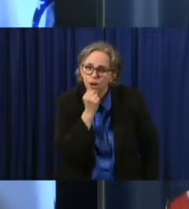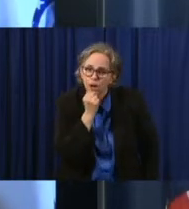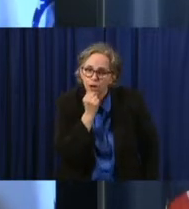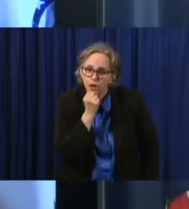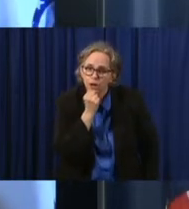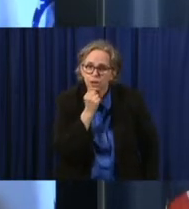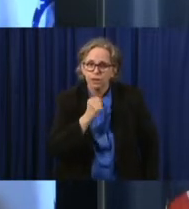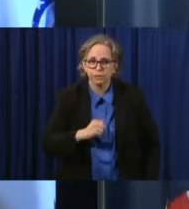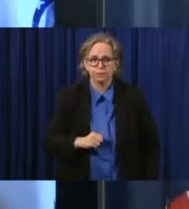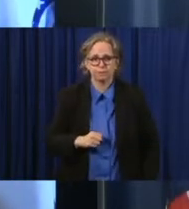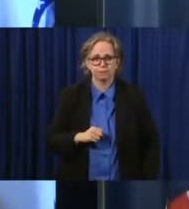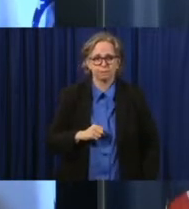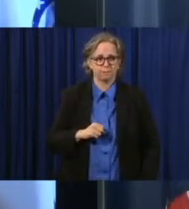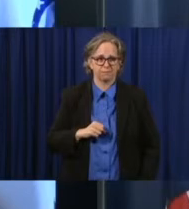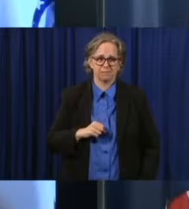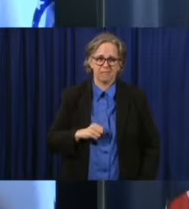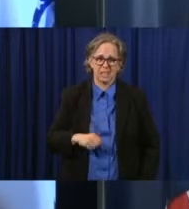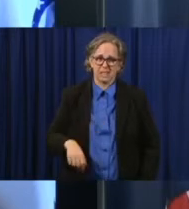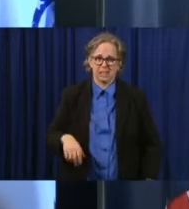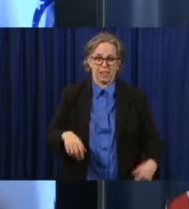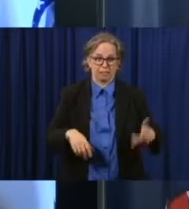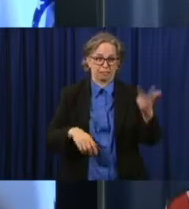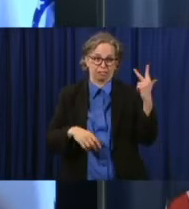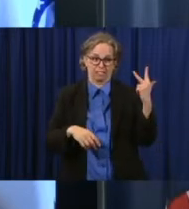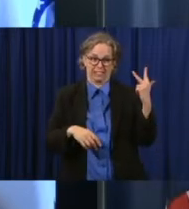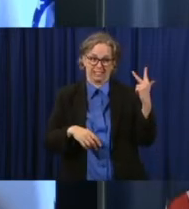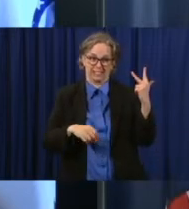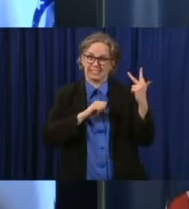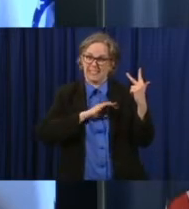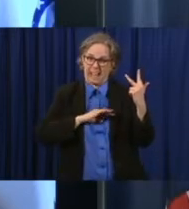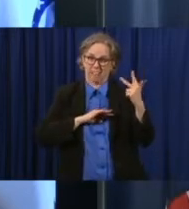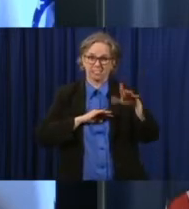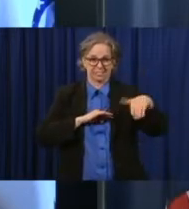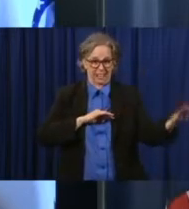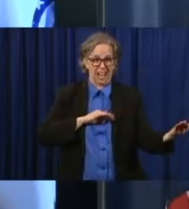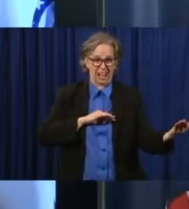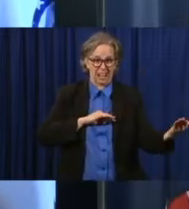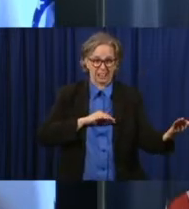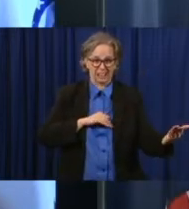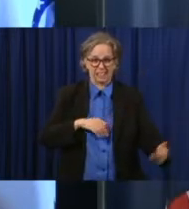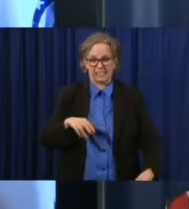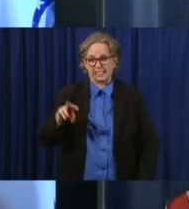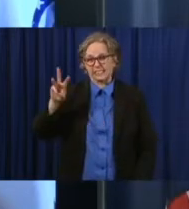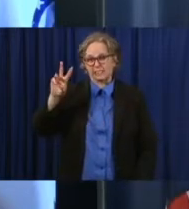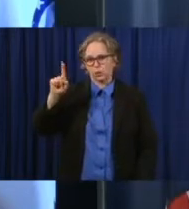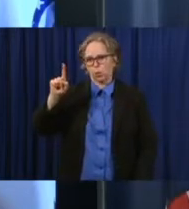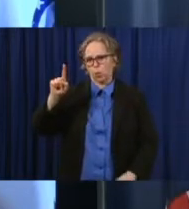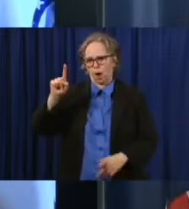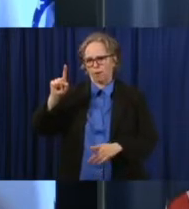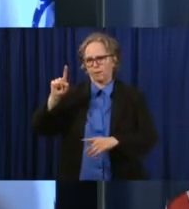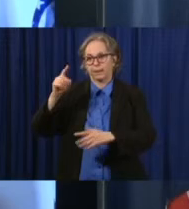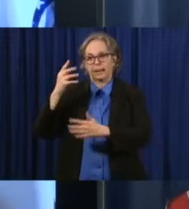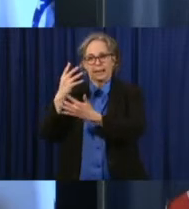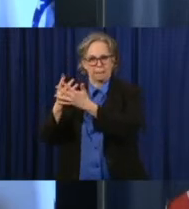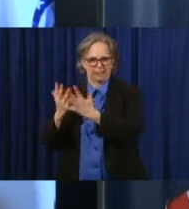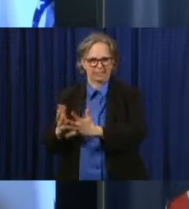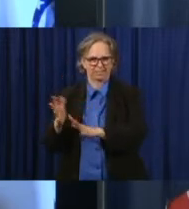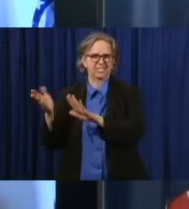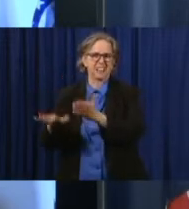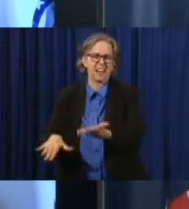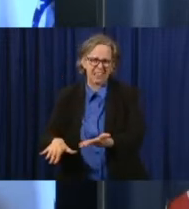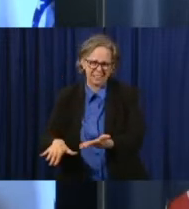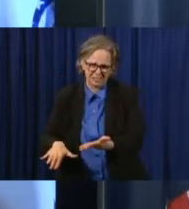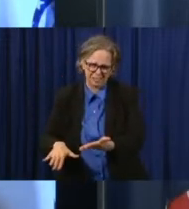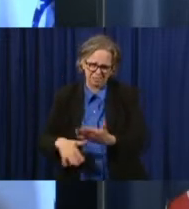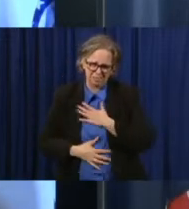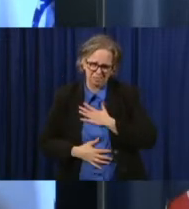pass away from COVID, as well as 61 incarcerated adults. And we feel every single one of those. We work every day to